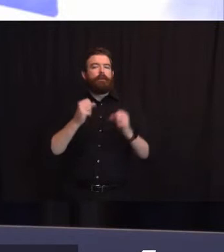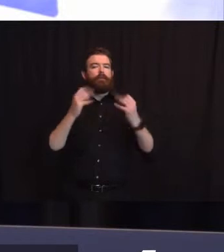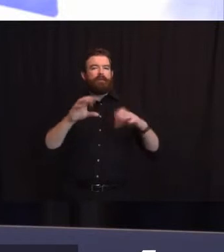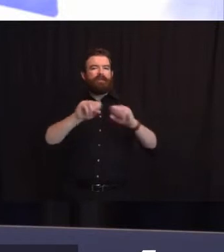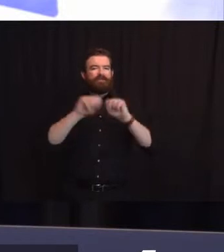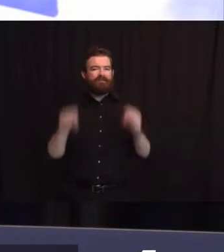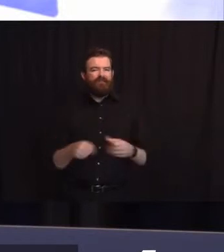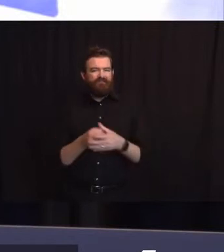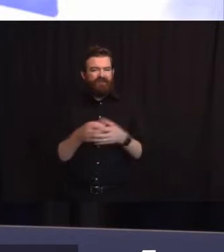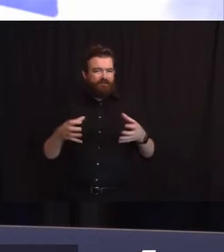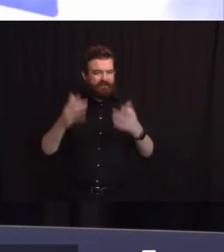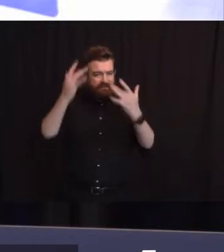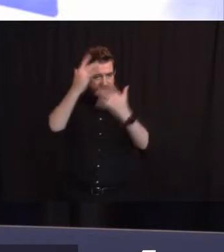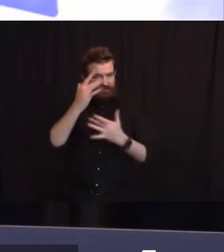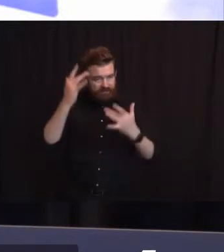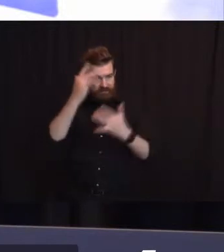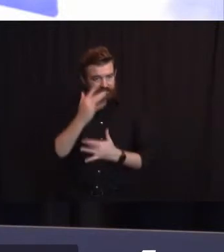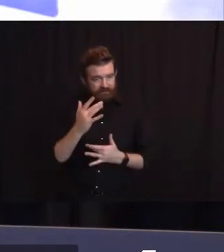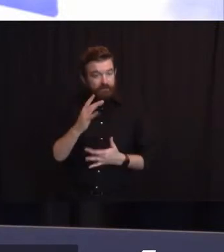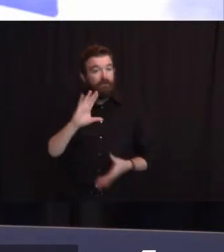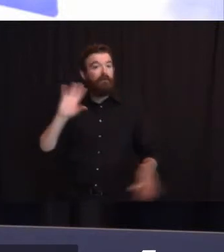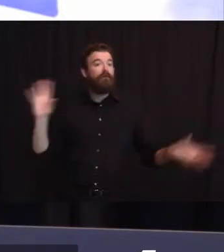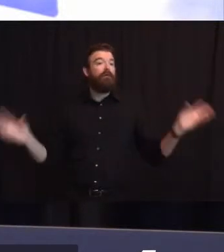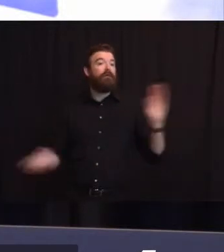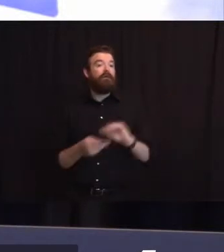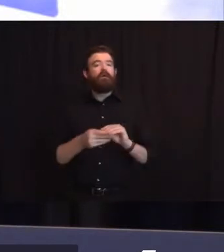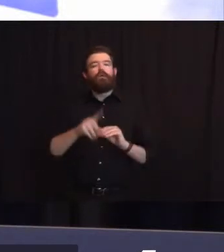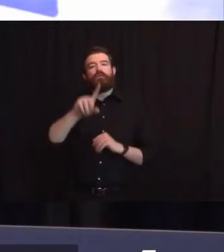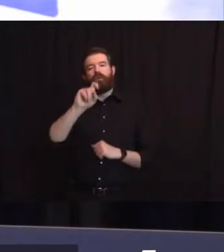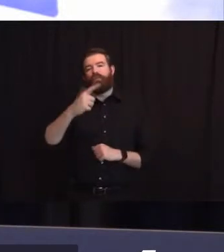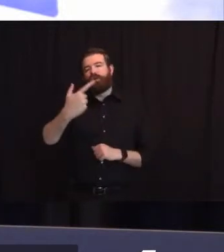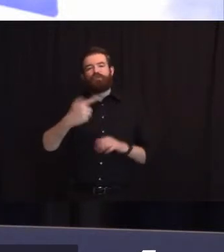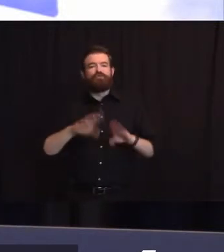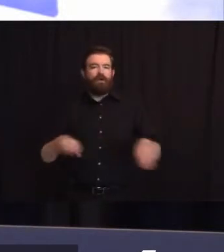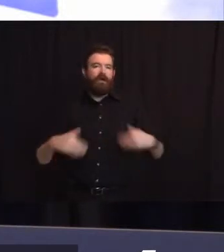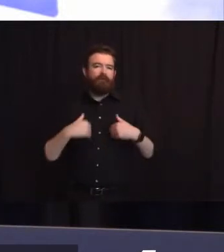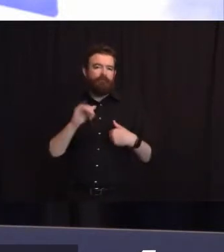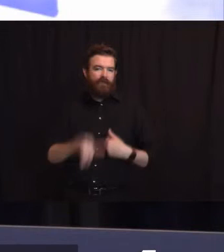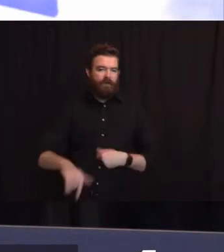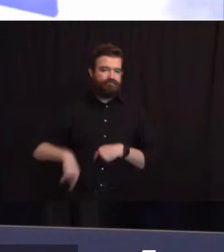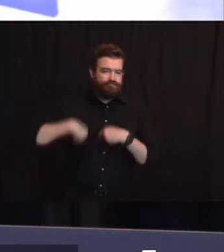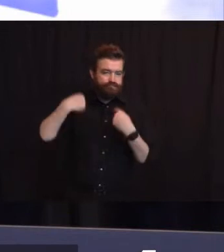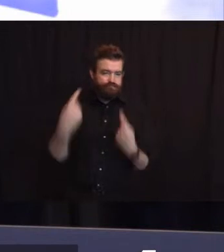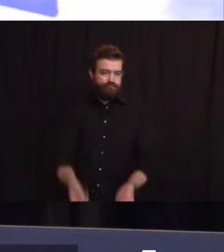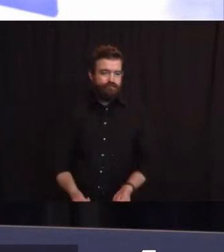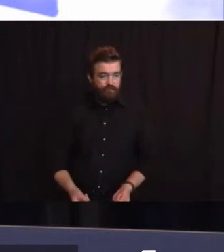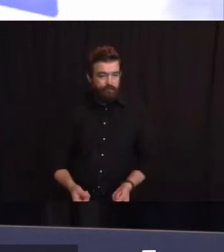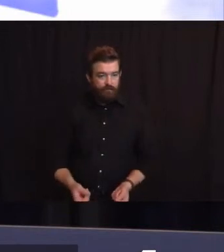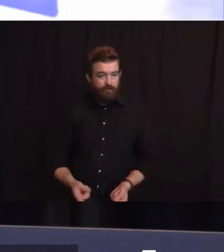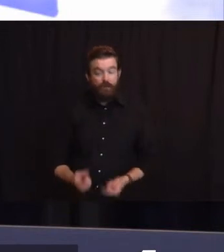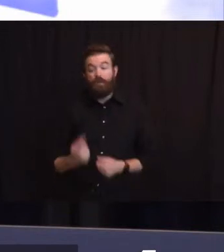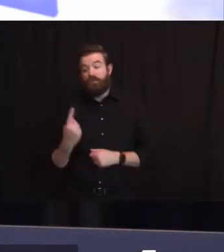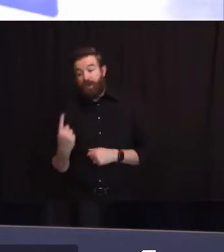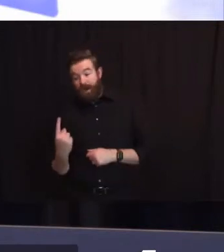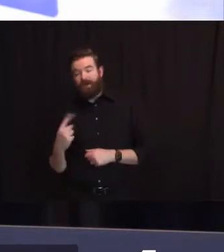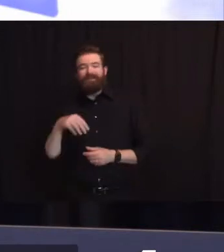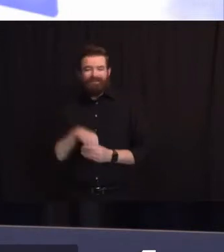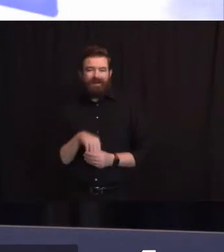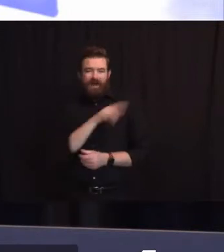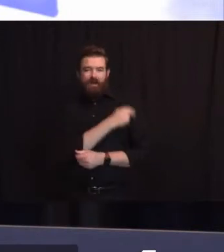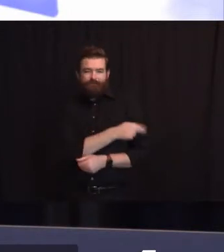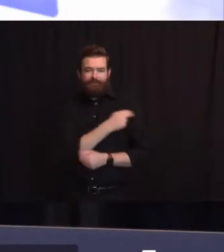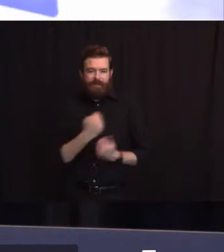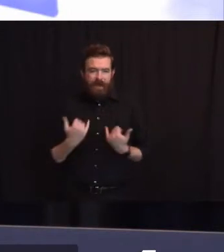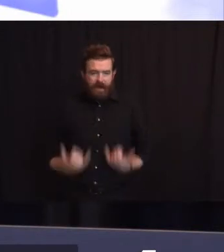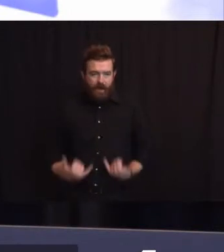now 121 cumulative cases in our state, and one of these children are currently hospitalized. At the state